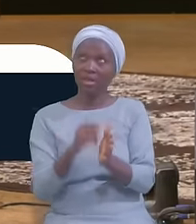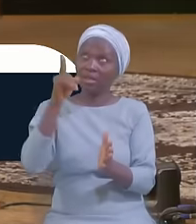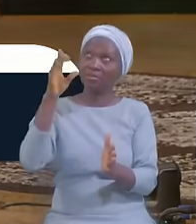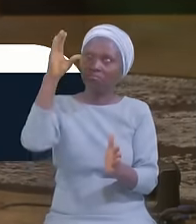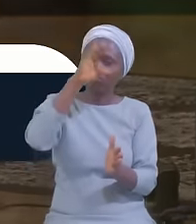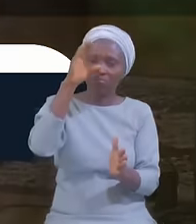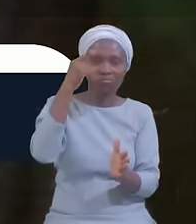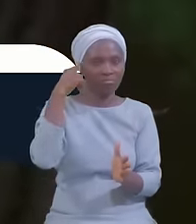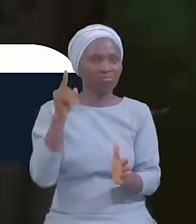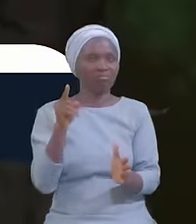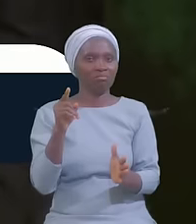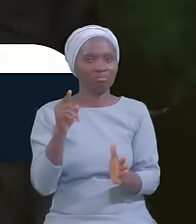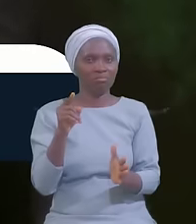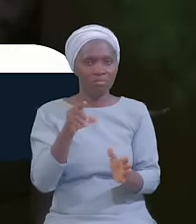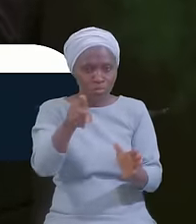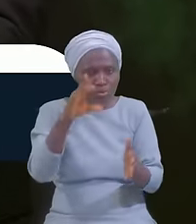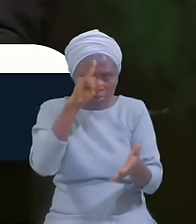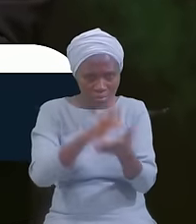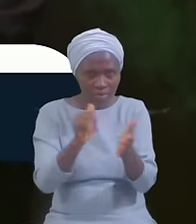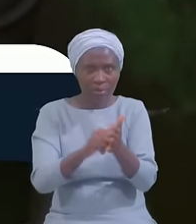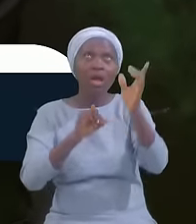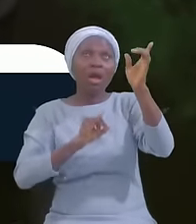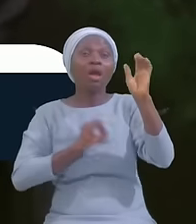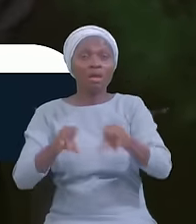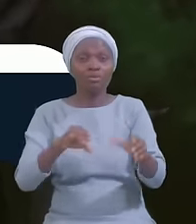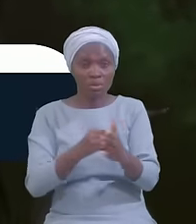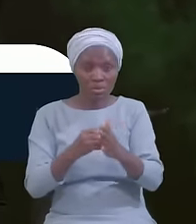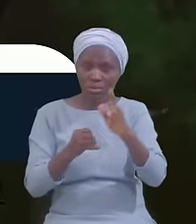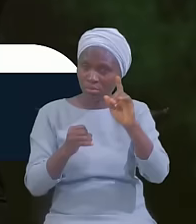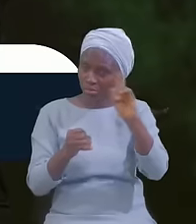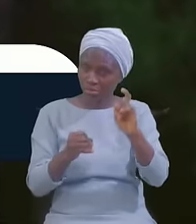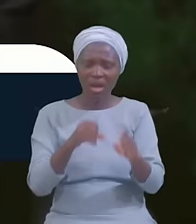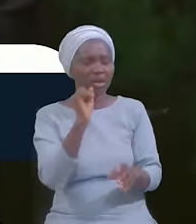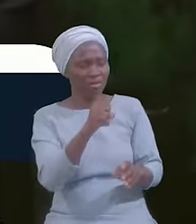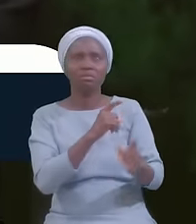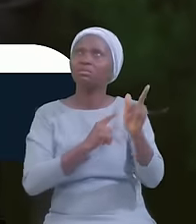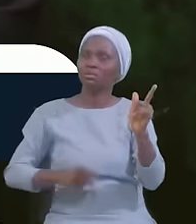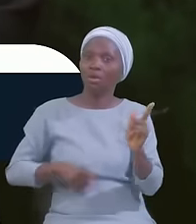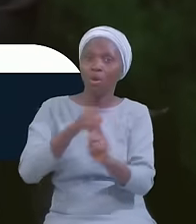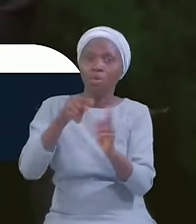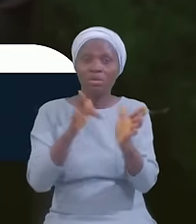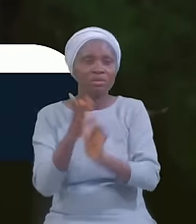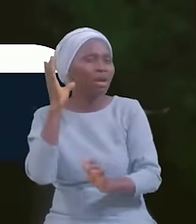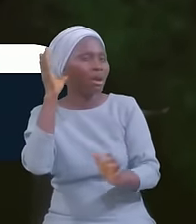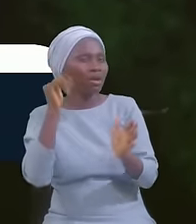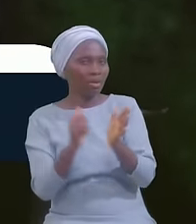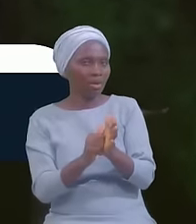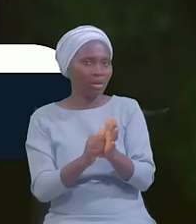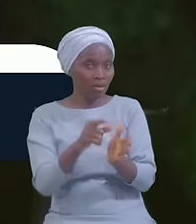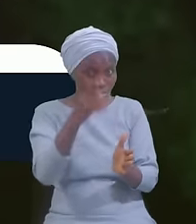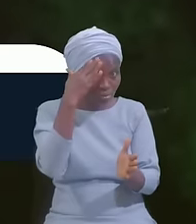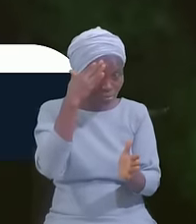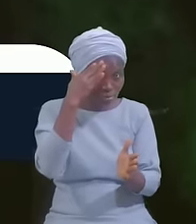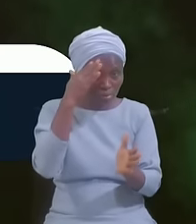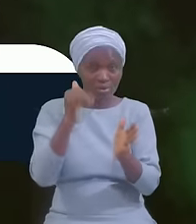for. Do you believe I can do this? You say, yes, Lord. When Jesus hears that, do you know in